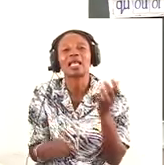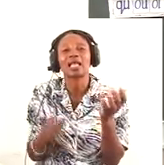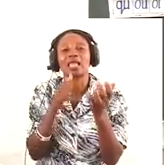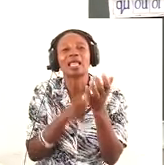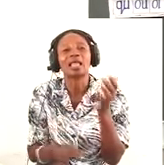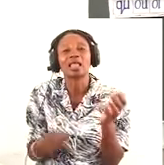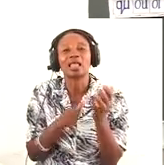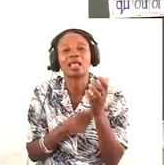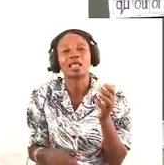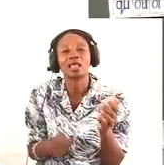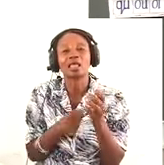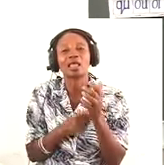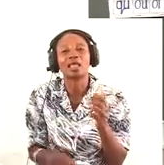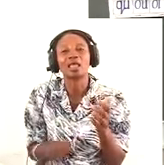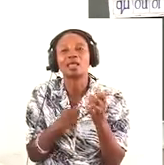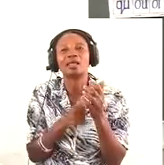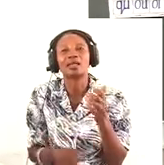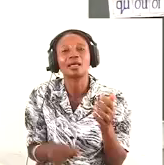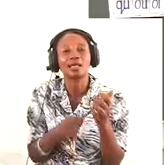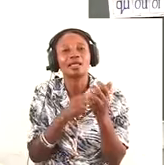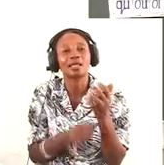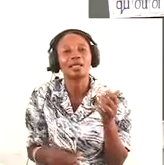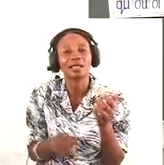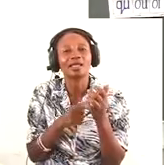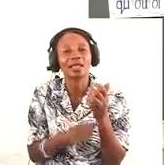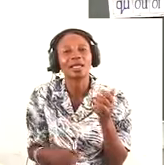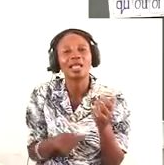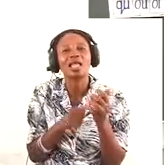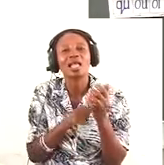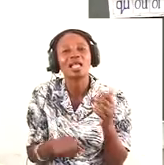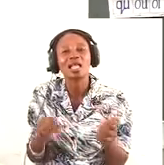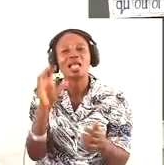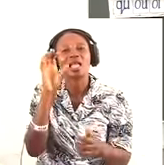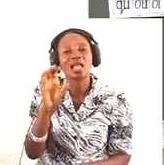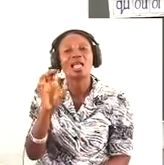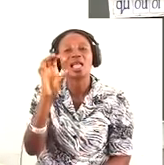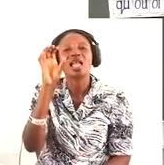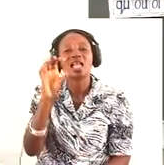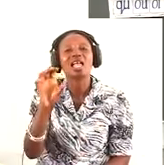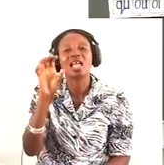k, k, k, k. We are clicking castanets. K,